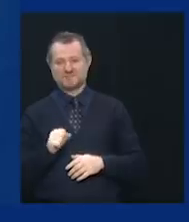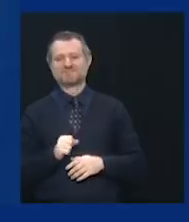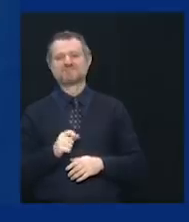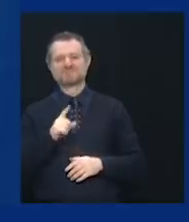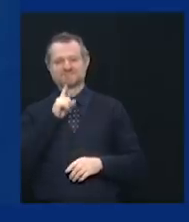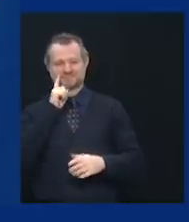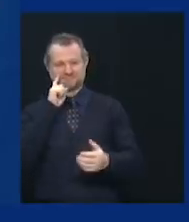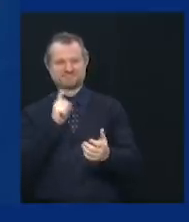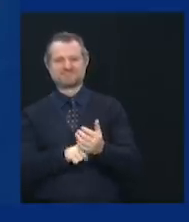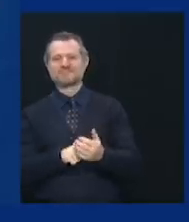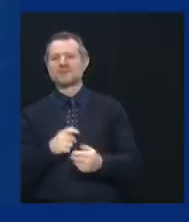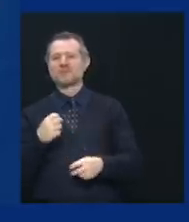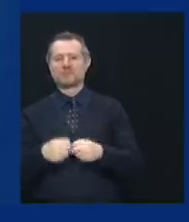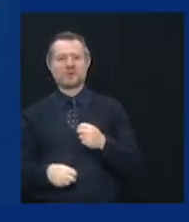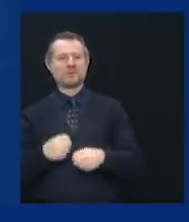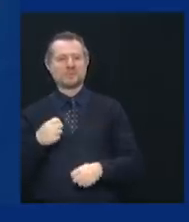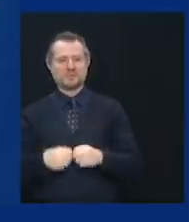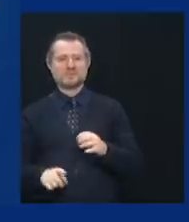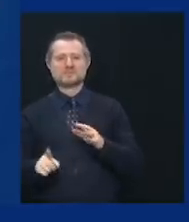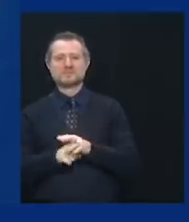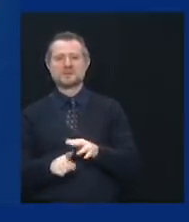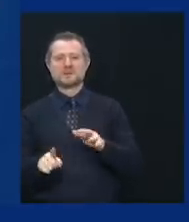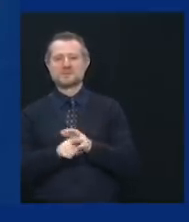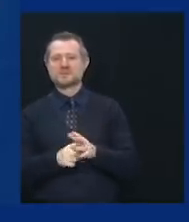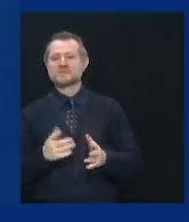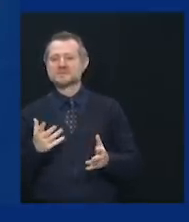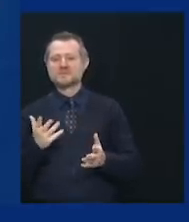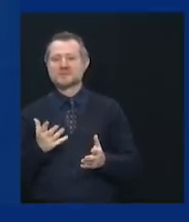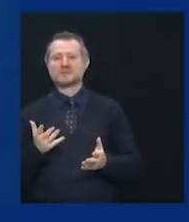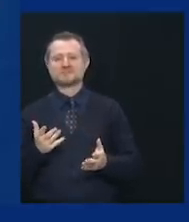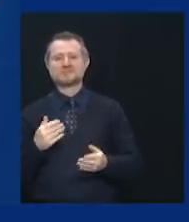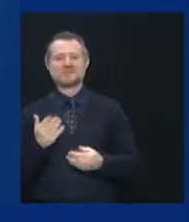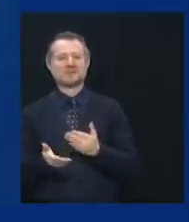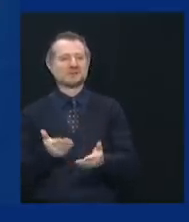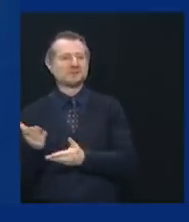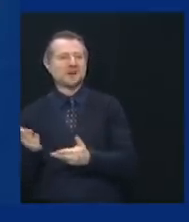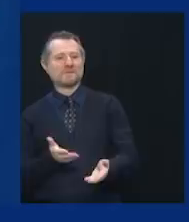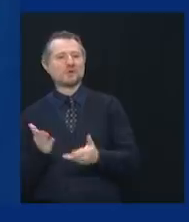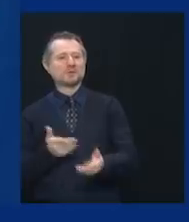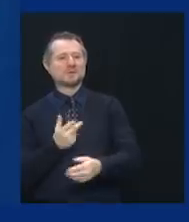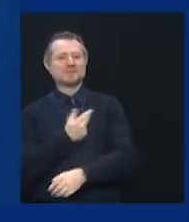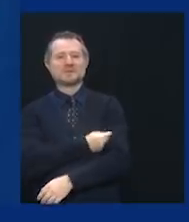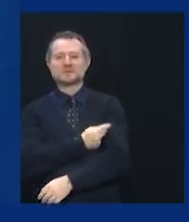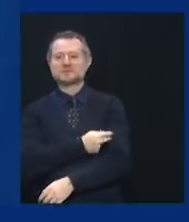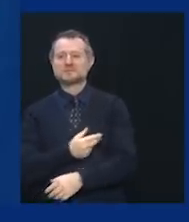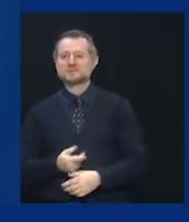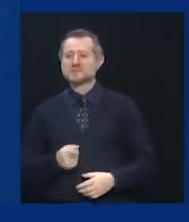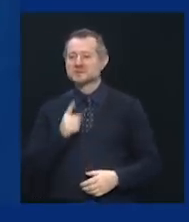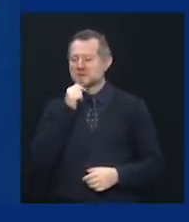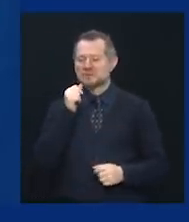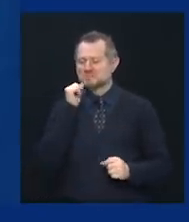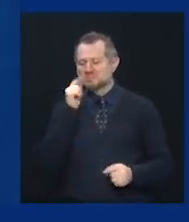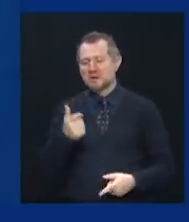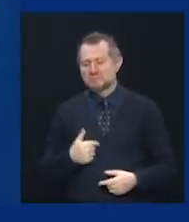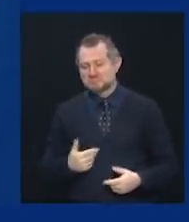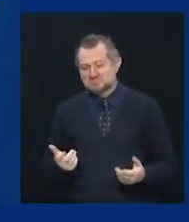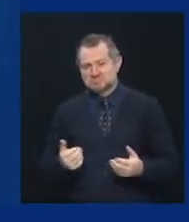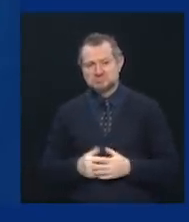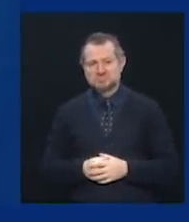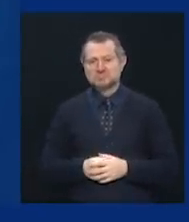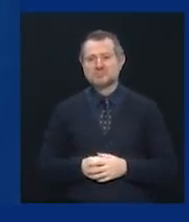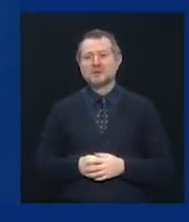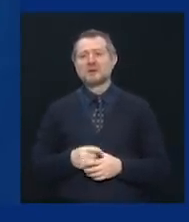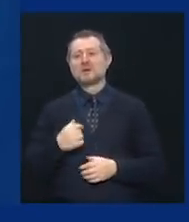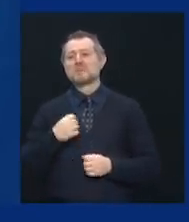issues with the delivery of the vaccine, which, by the way, is no surprise. We've said many, many